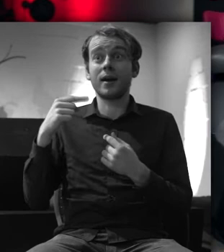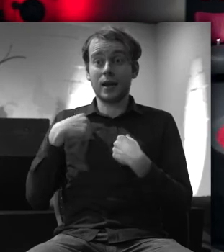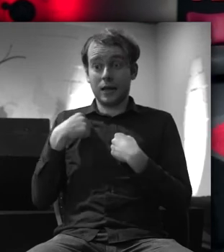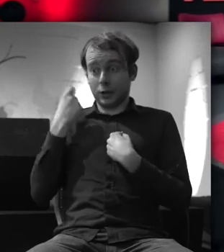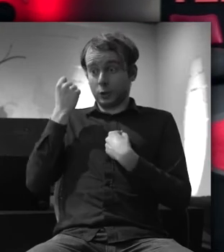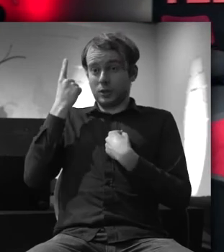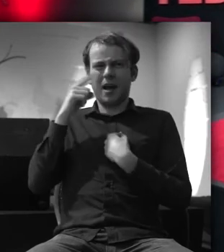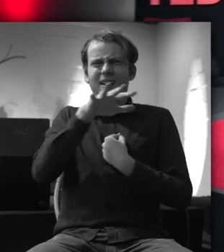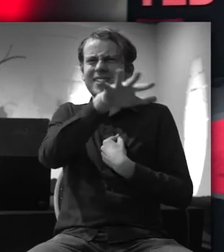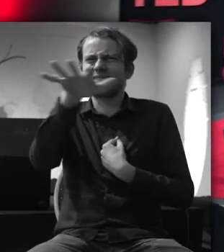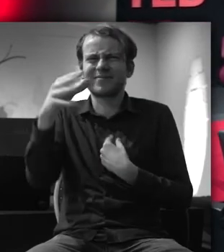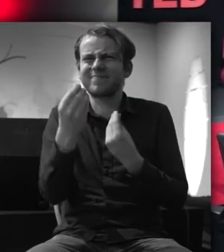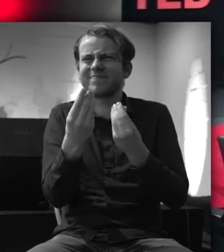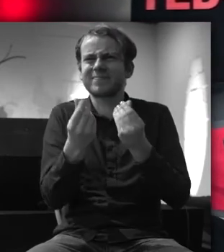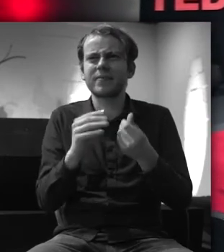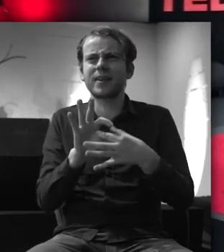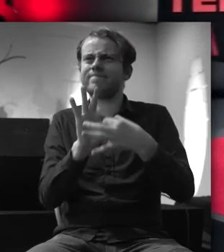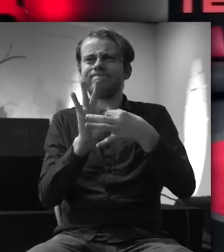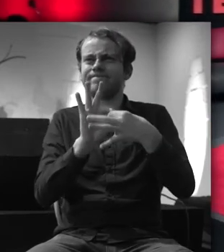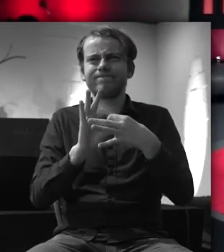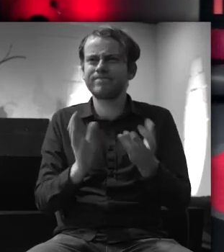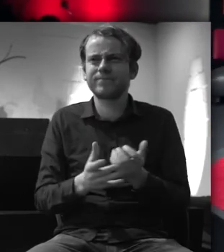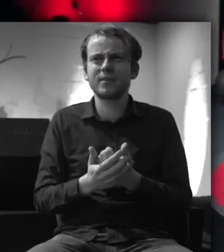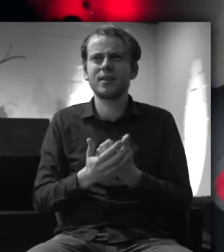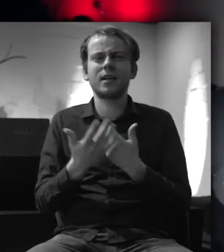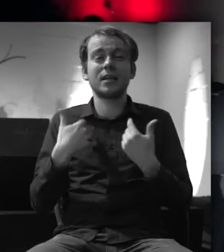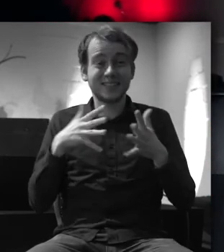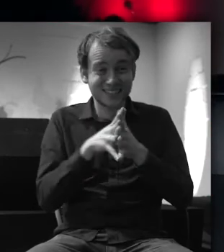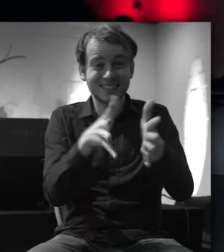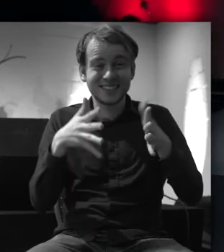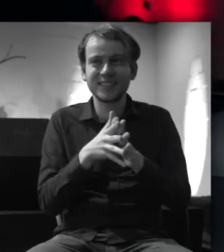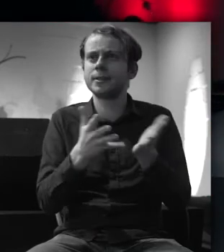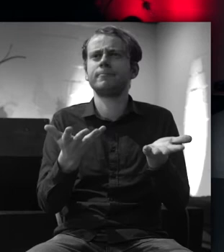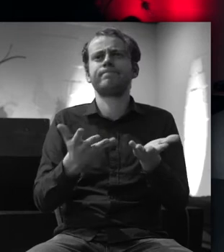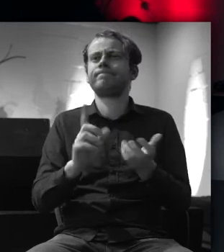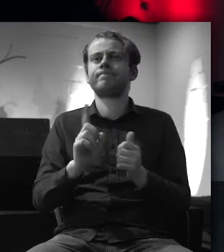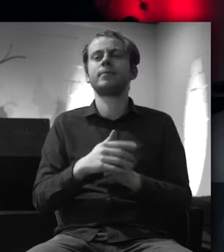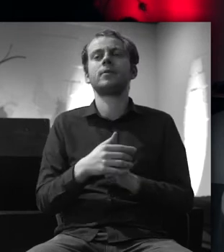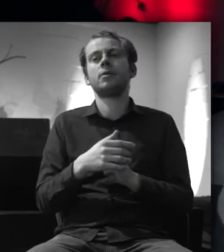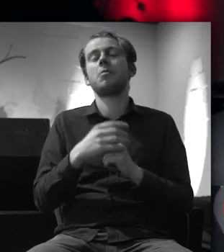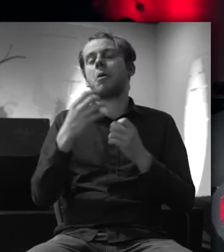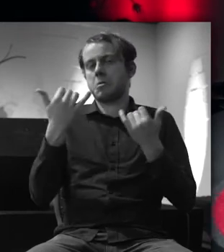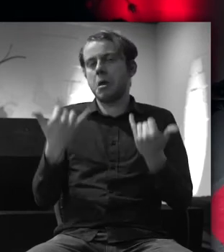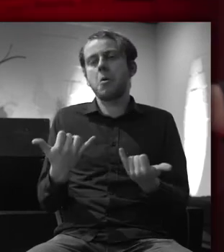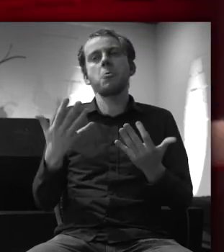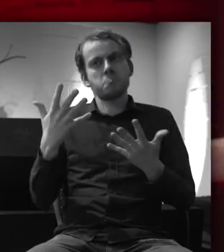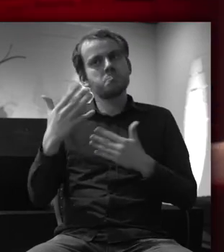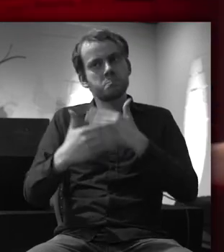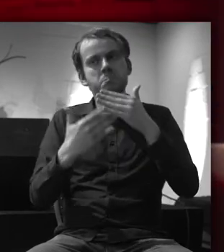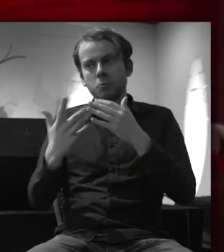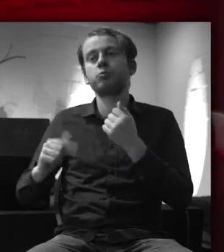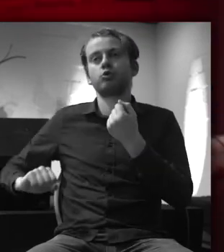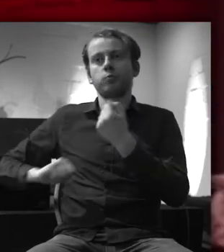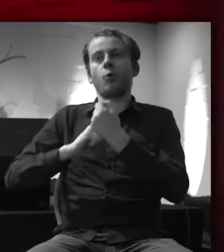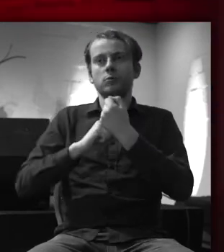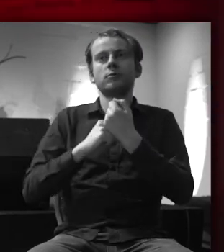They were helping me create the momentum and start my business. From 2010 till 2011, a couple of months after